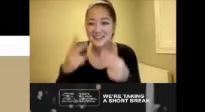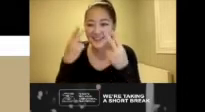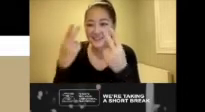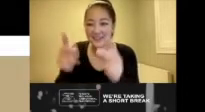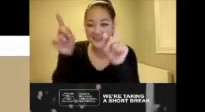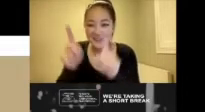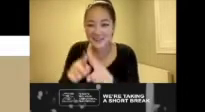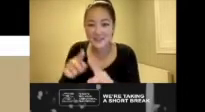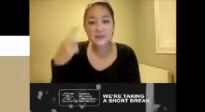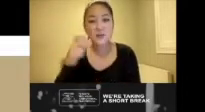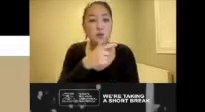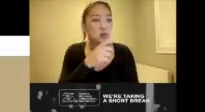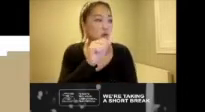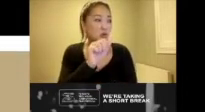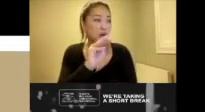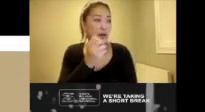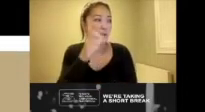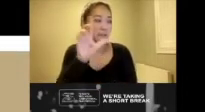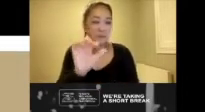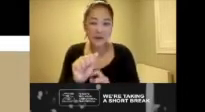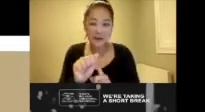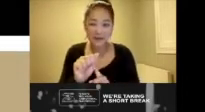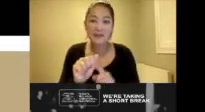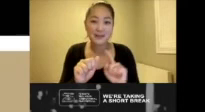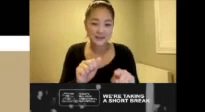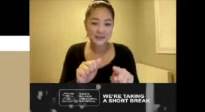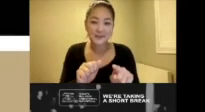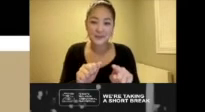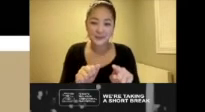for Amala's visit, taking good care